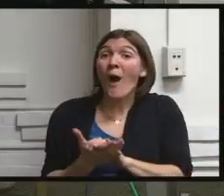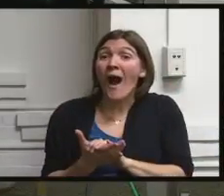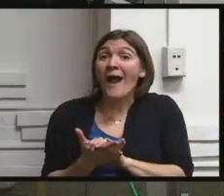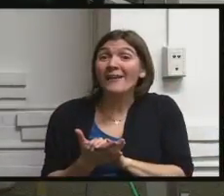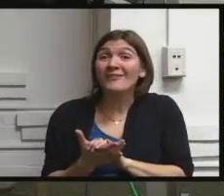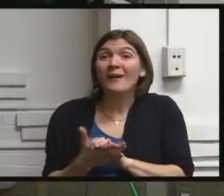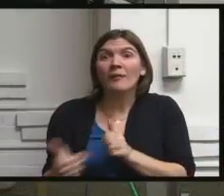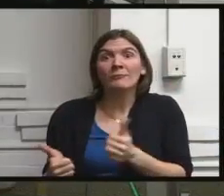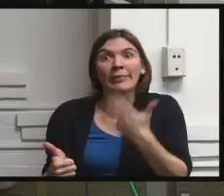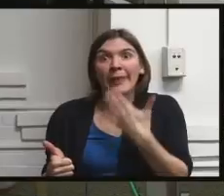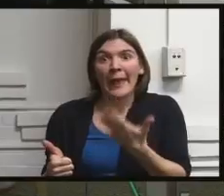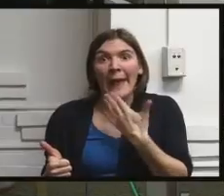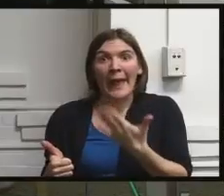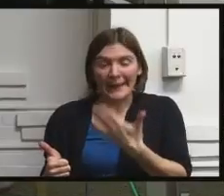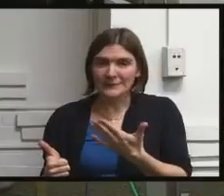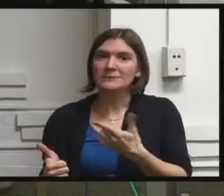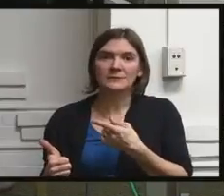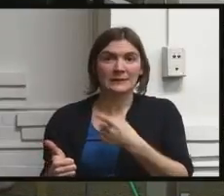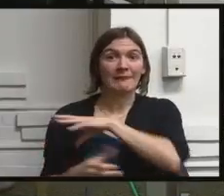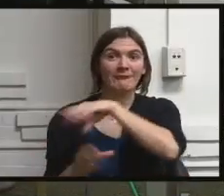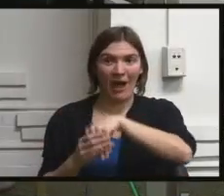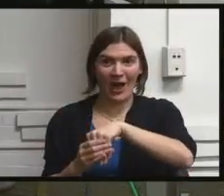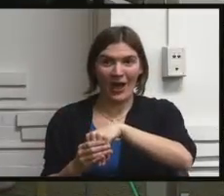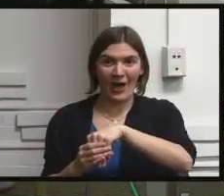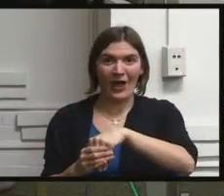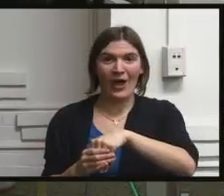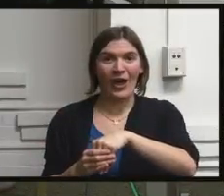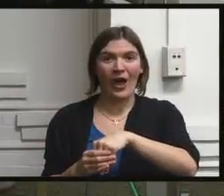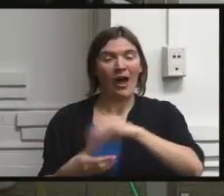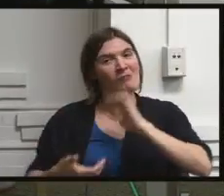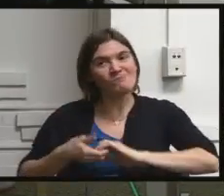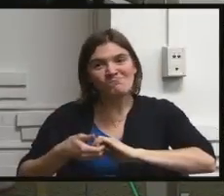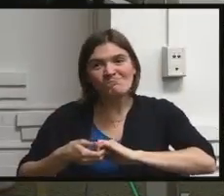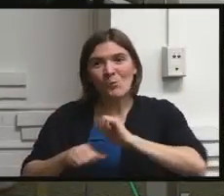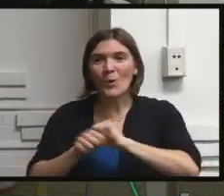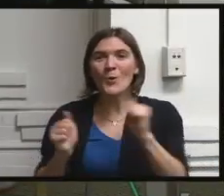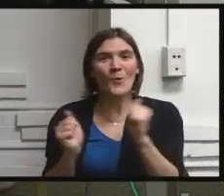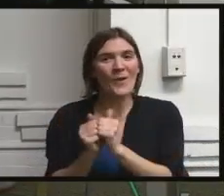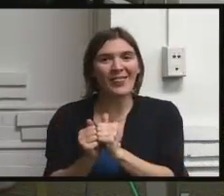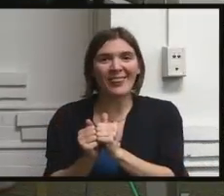is certainly my partner in